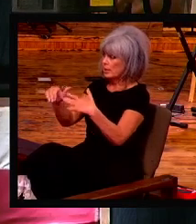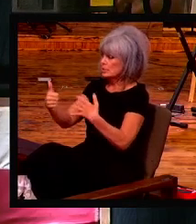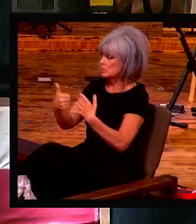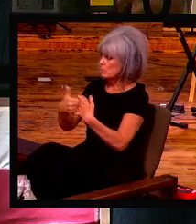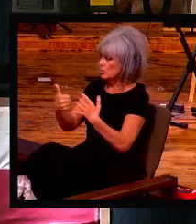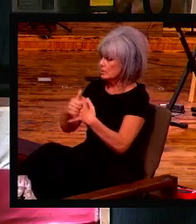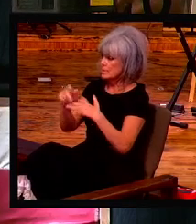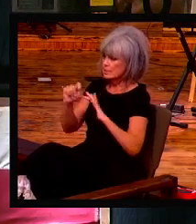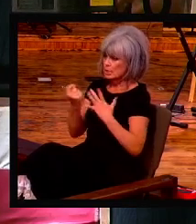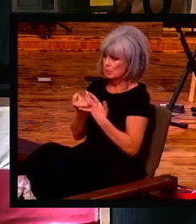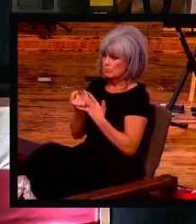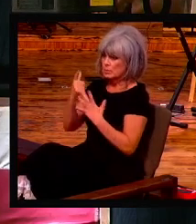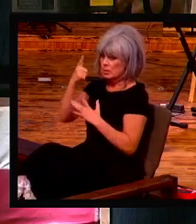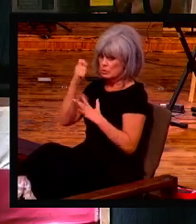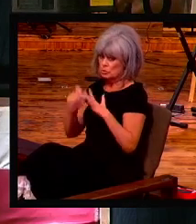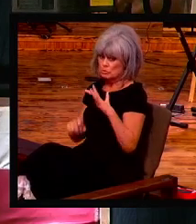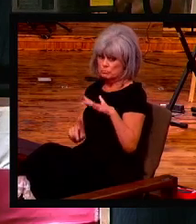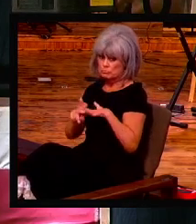showed up.